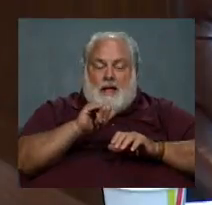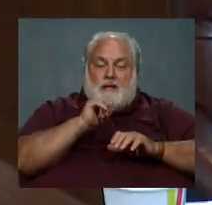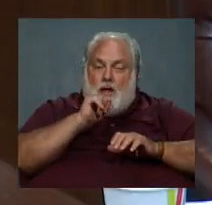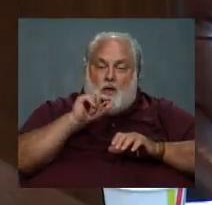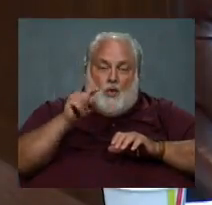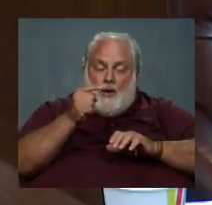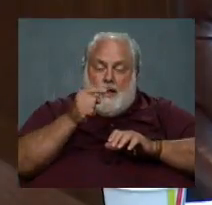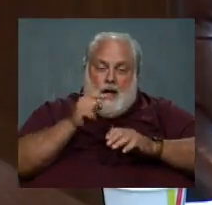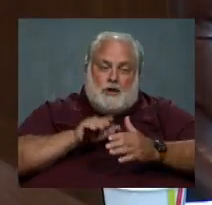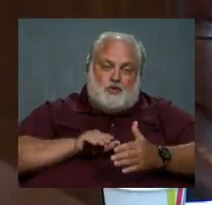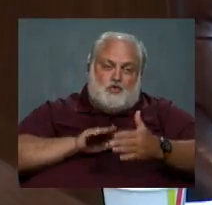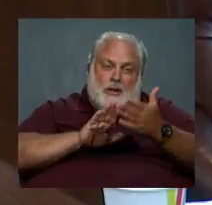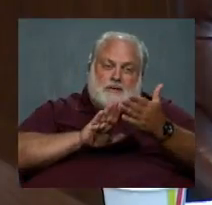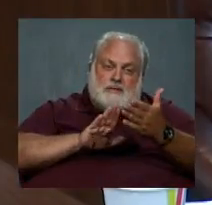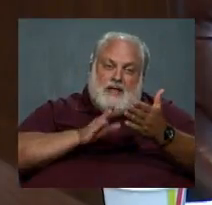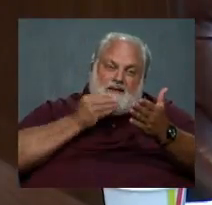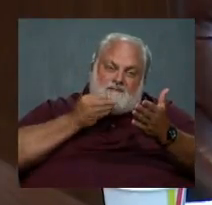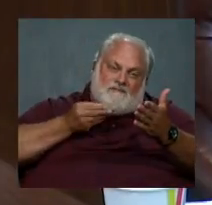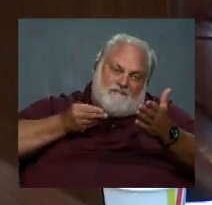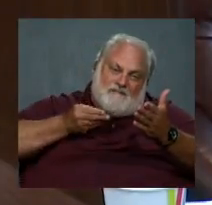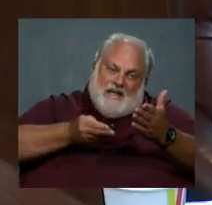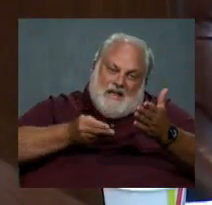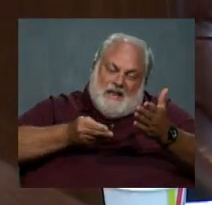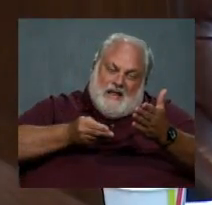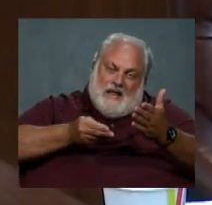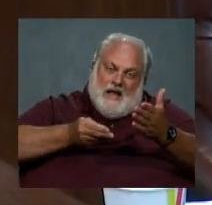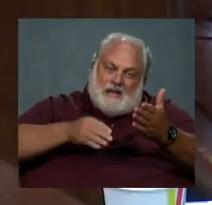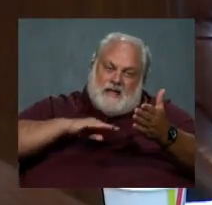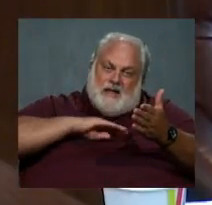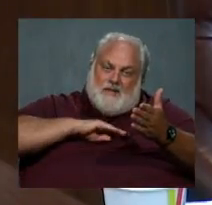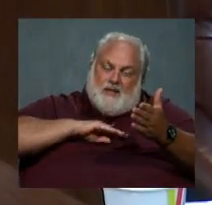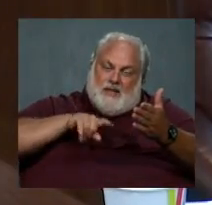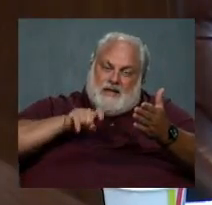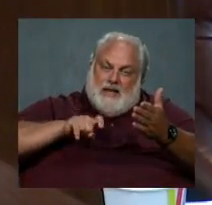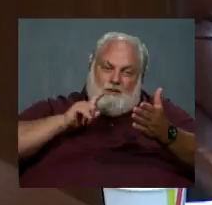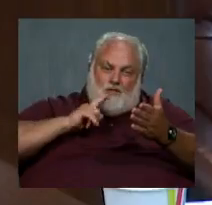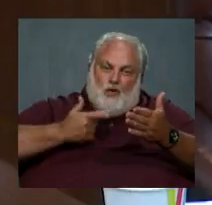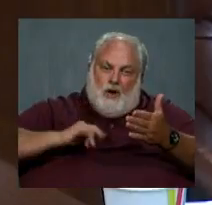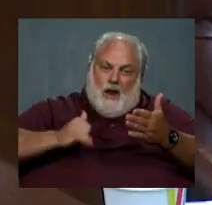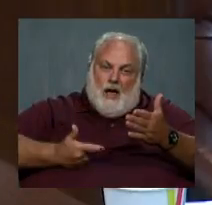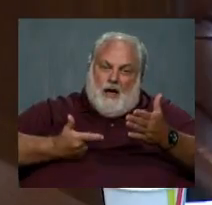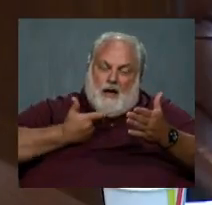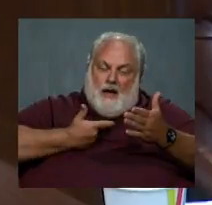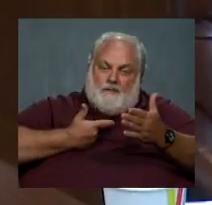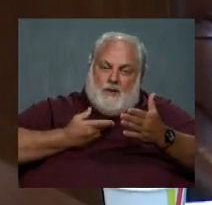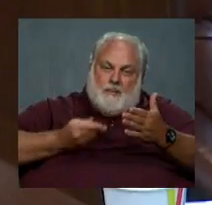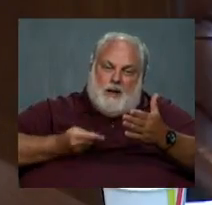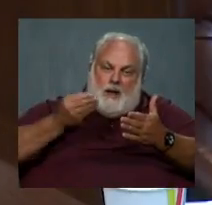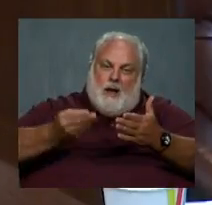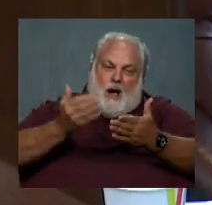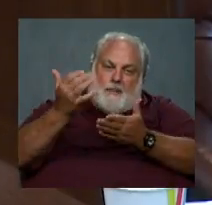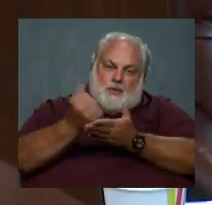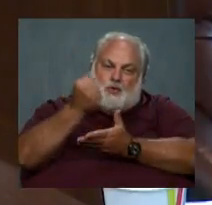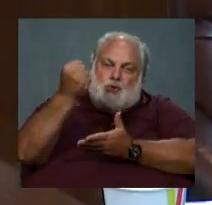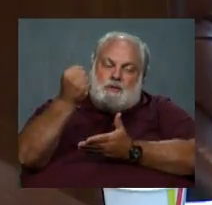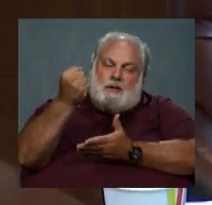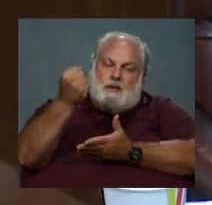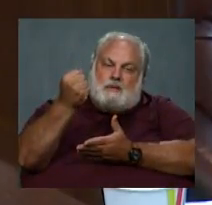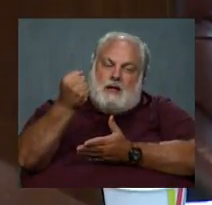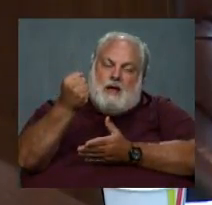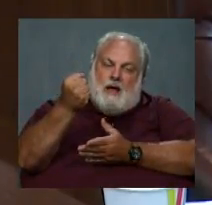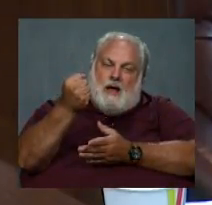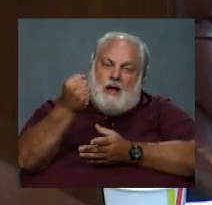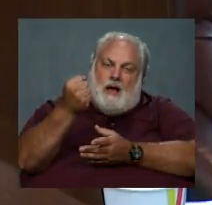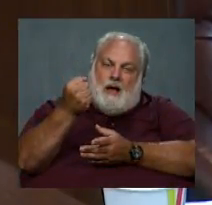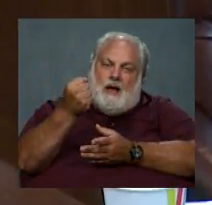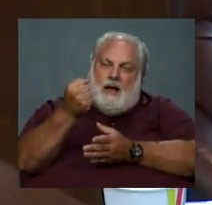feeding and providing food for their stomachs, but it's giving them opportunity, giving them a